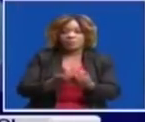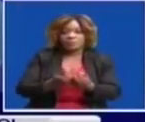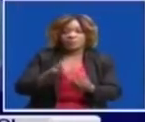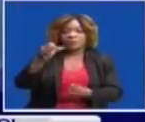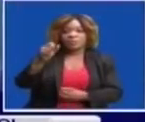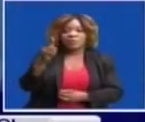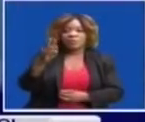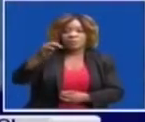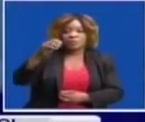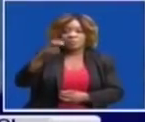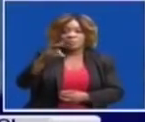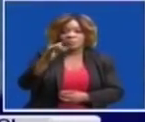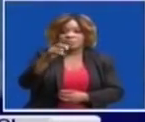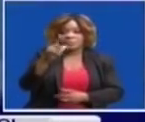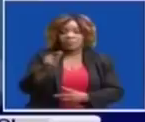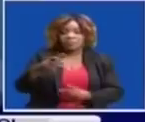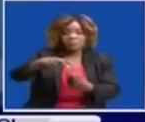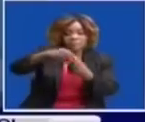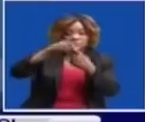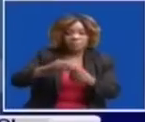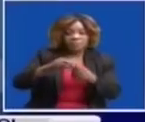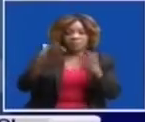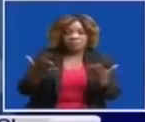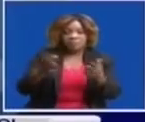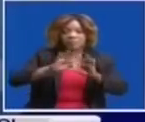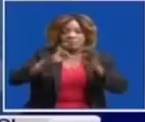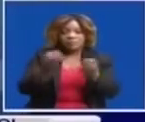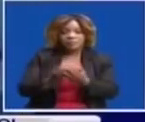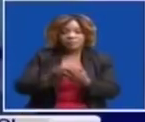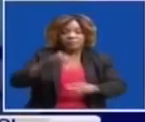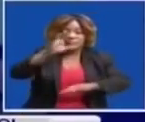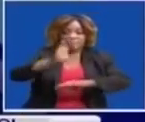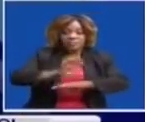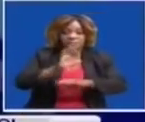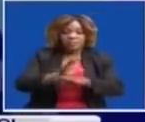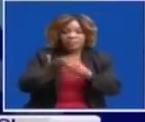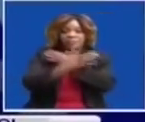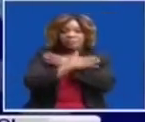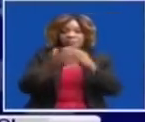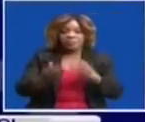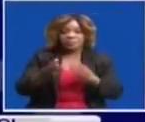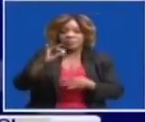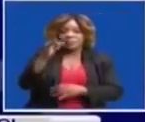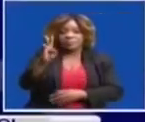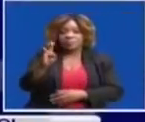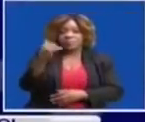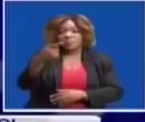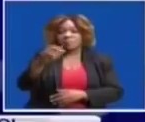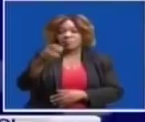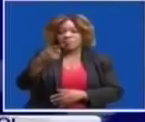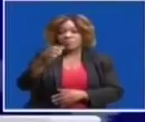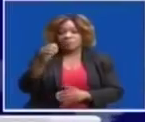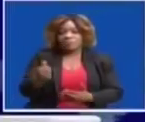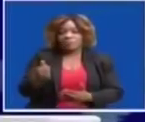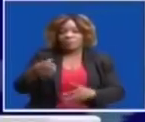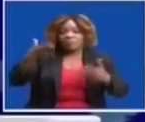Godfrida Sumaili. This was during a special Family Sunday service at Bible Gospel Church in Africa, Bigoka, in